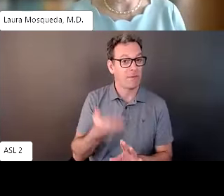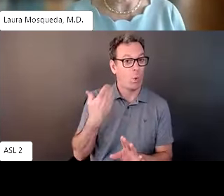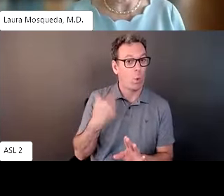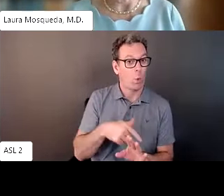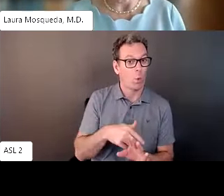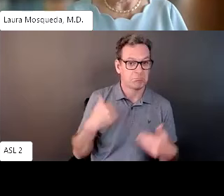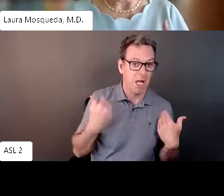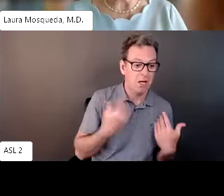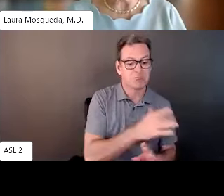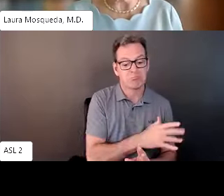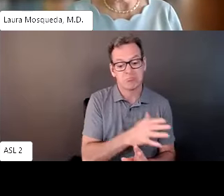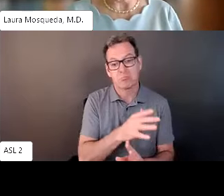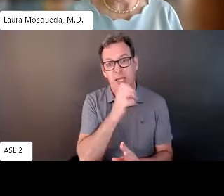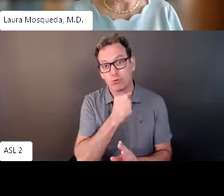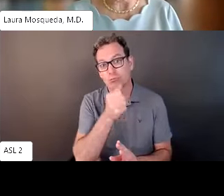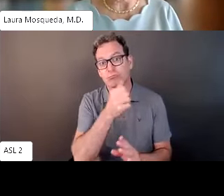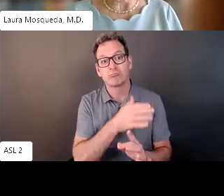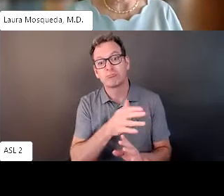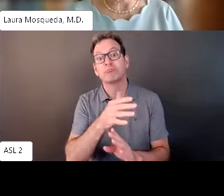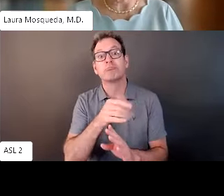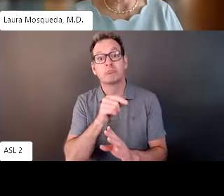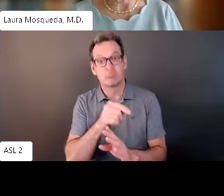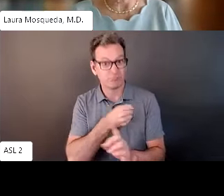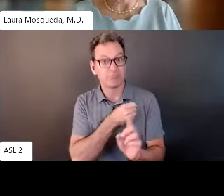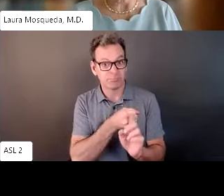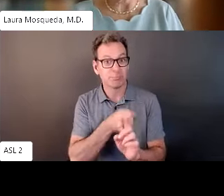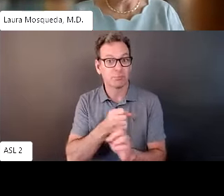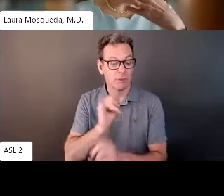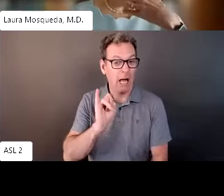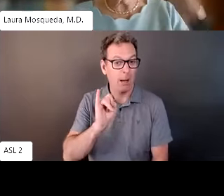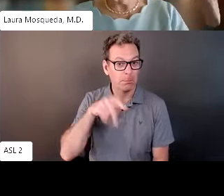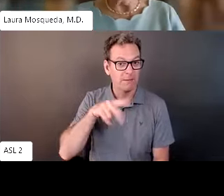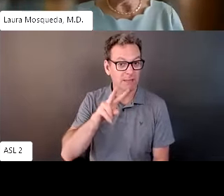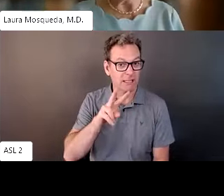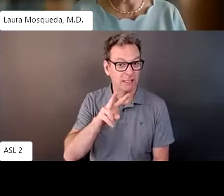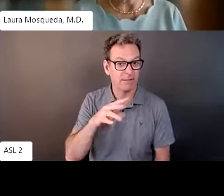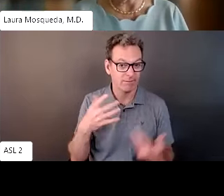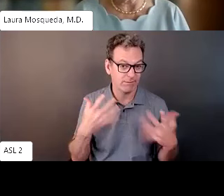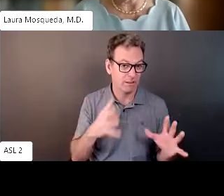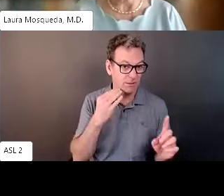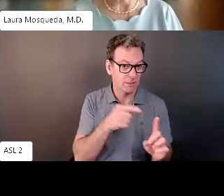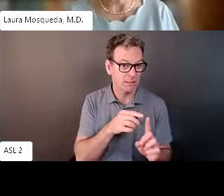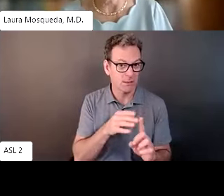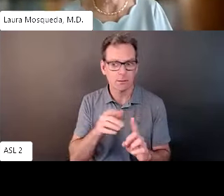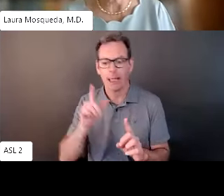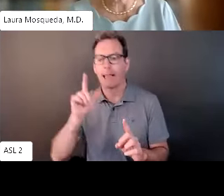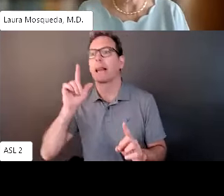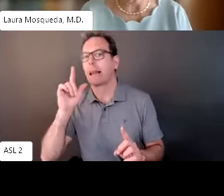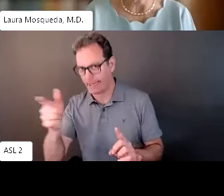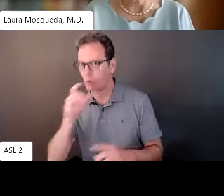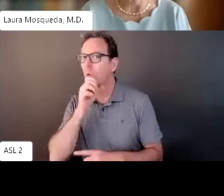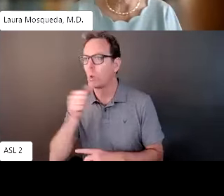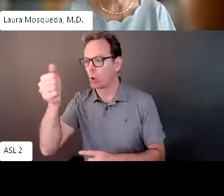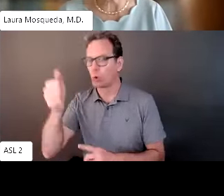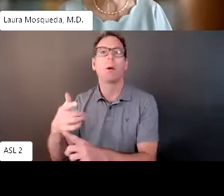older adulthood. I have found in my clinical practice people who've divulged stuff to me just because I asked, using a trauma-informed approach,